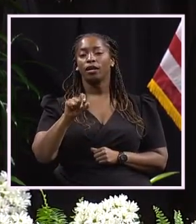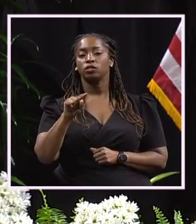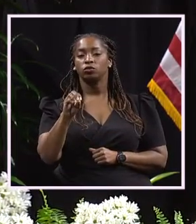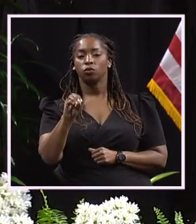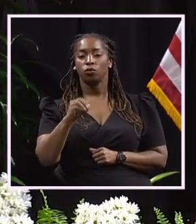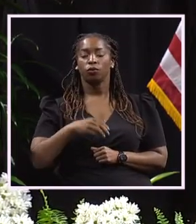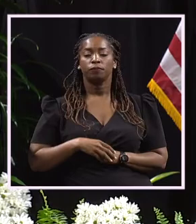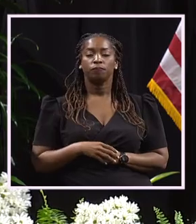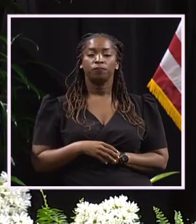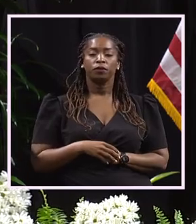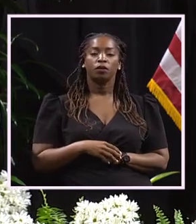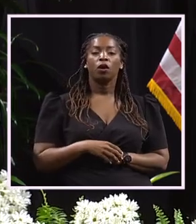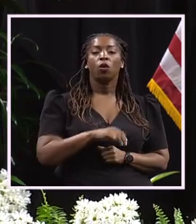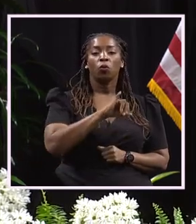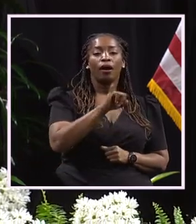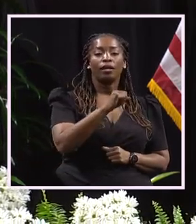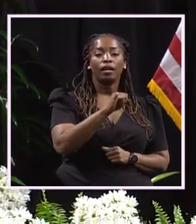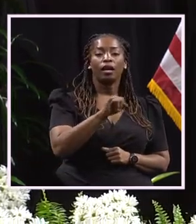Yaudit Curi.